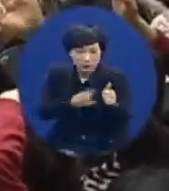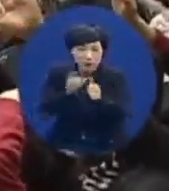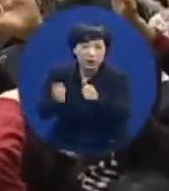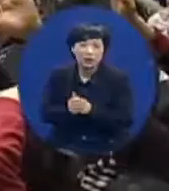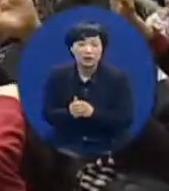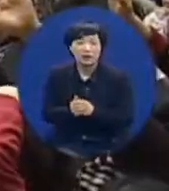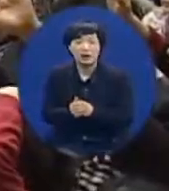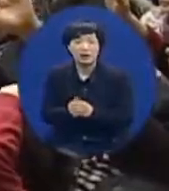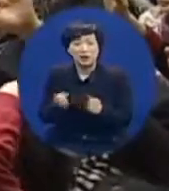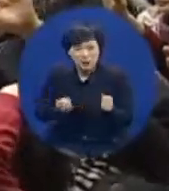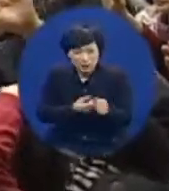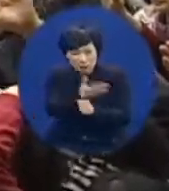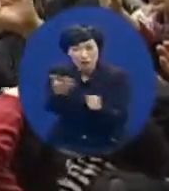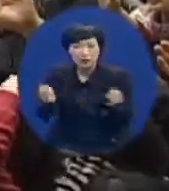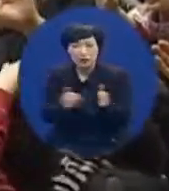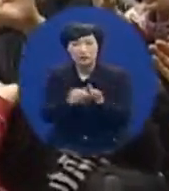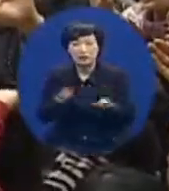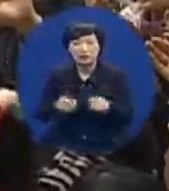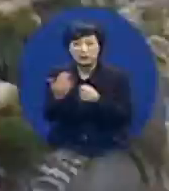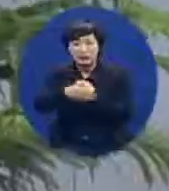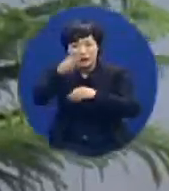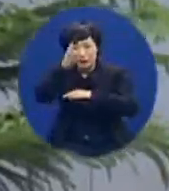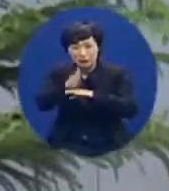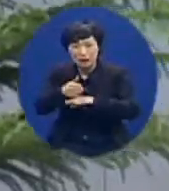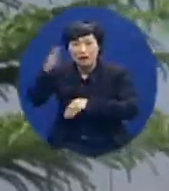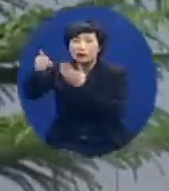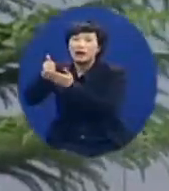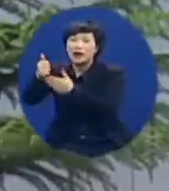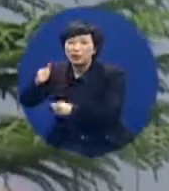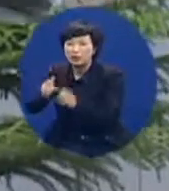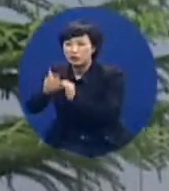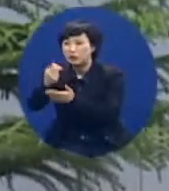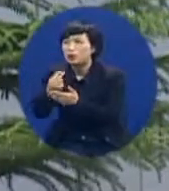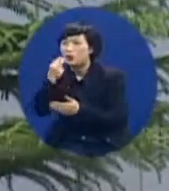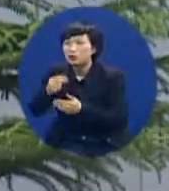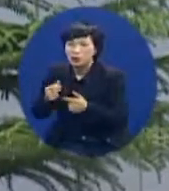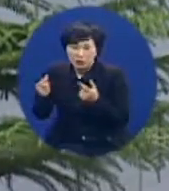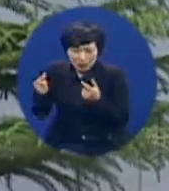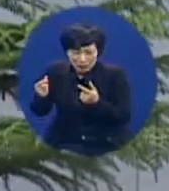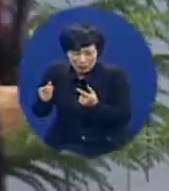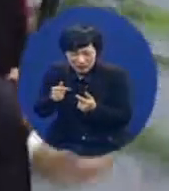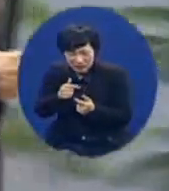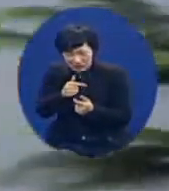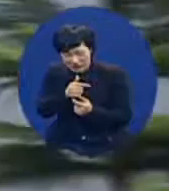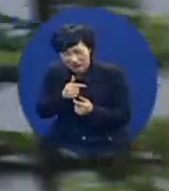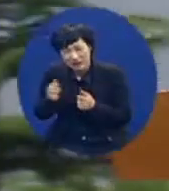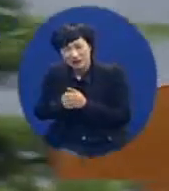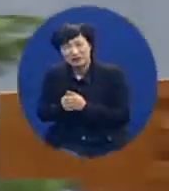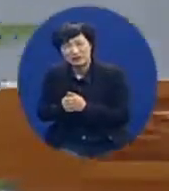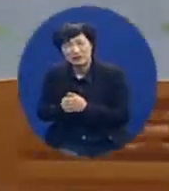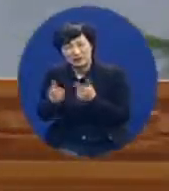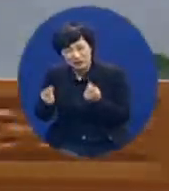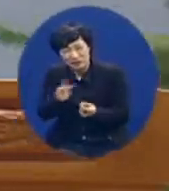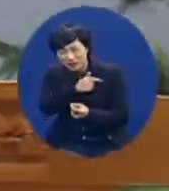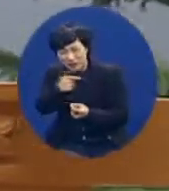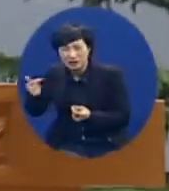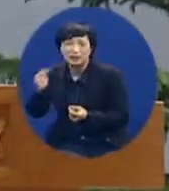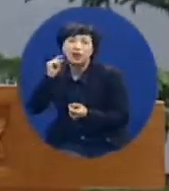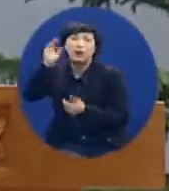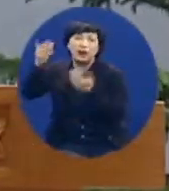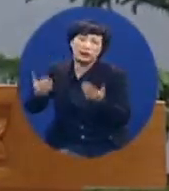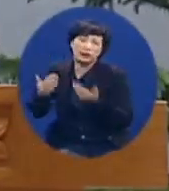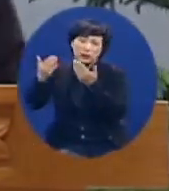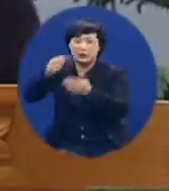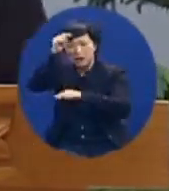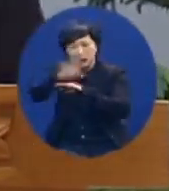Help me, Lord, to give this news to all people and give thanks to the grace of the Lord. Lord, help us